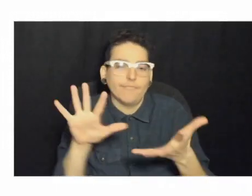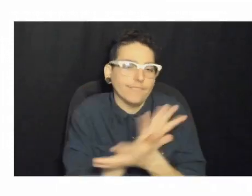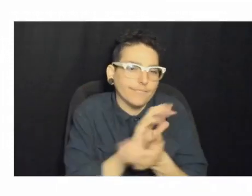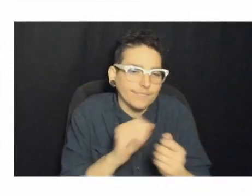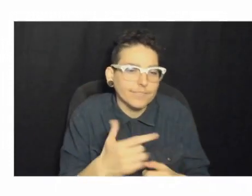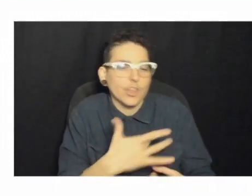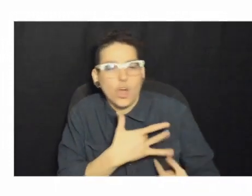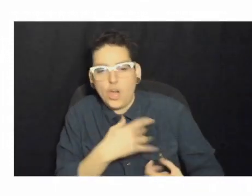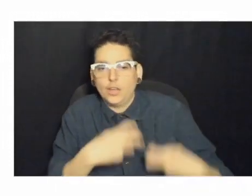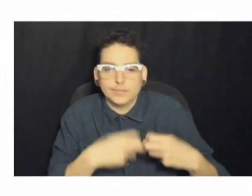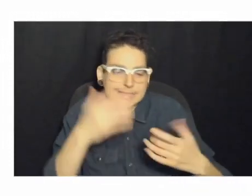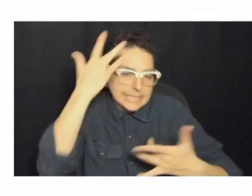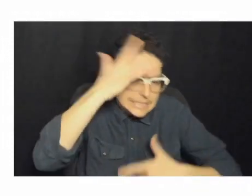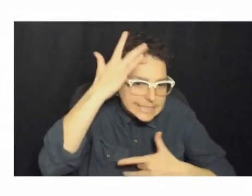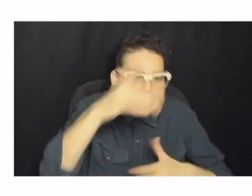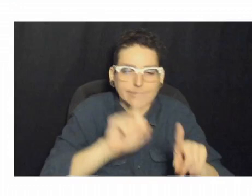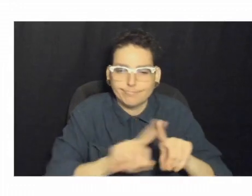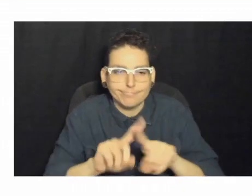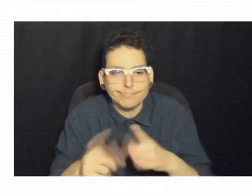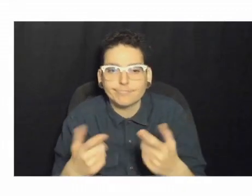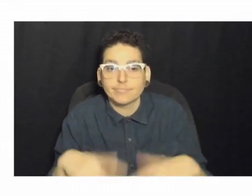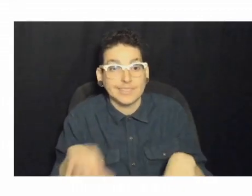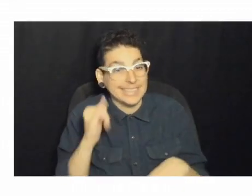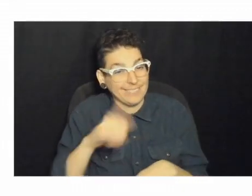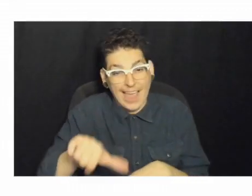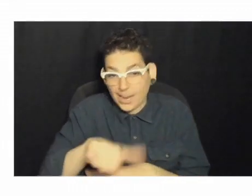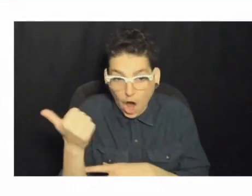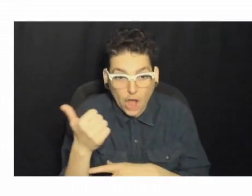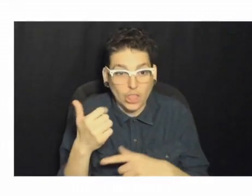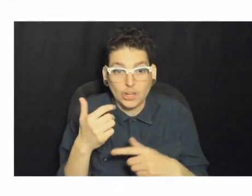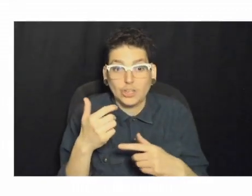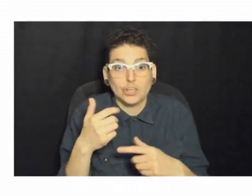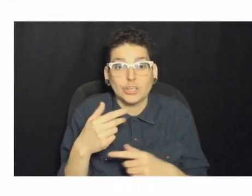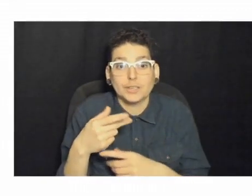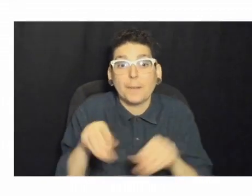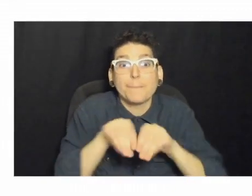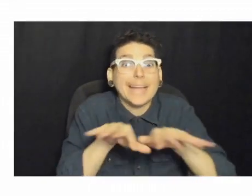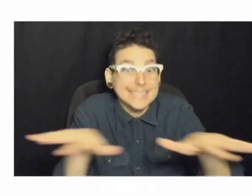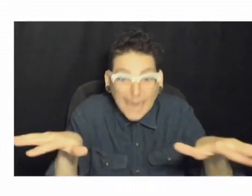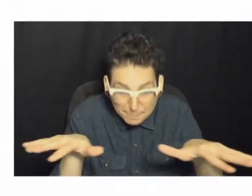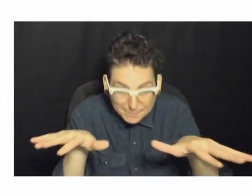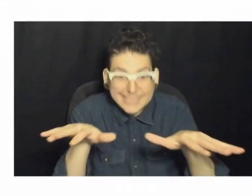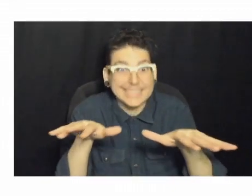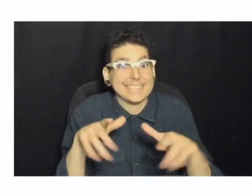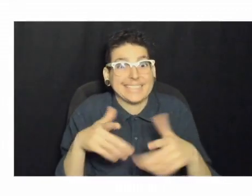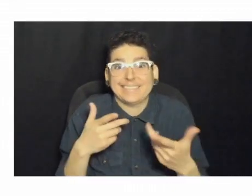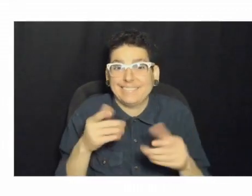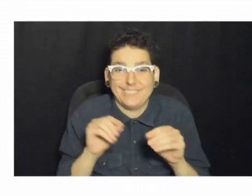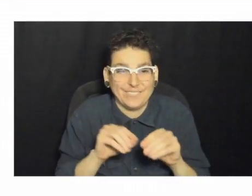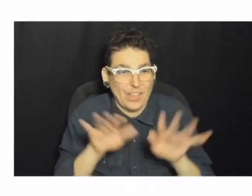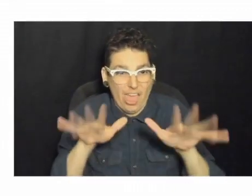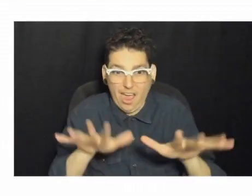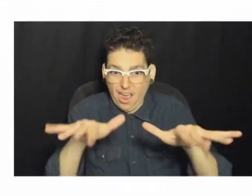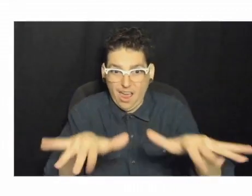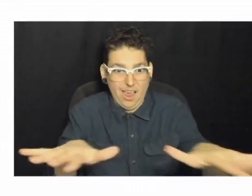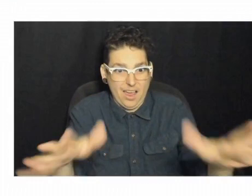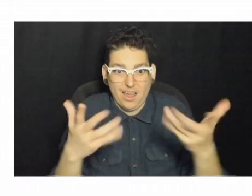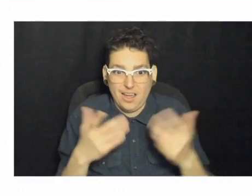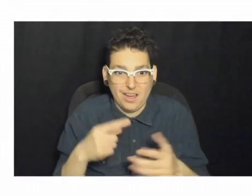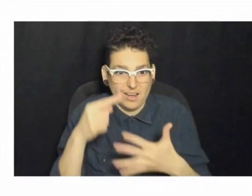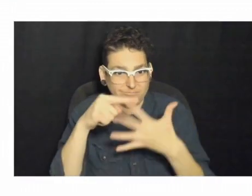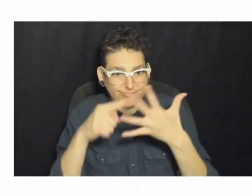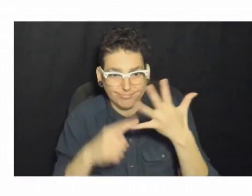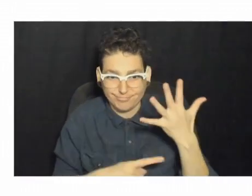or weather-related disaster. And I think the challenge is going to be, when the resources start to dry up, how do you still sustain those